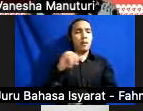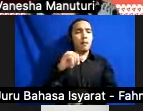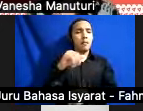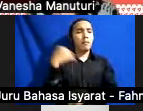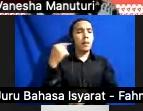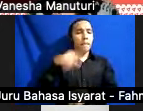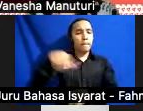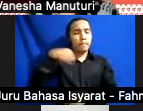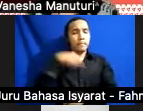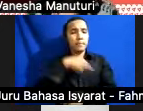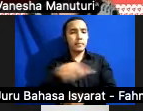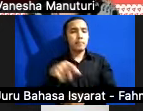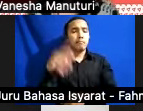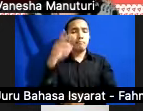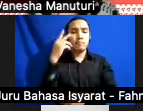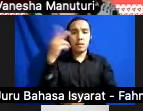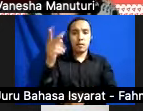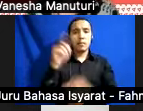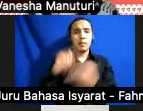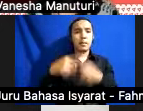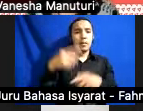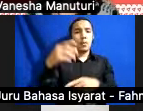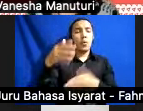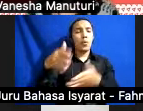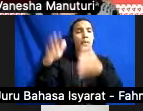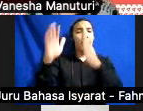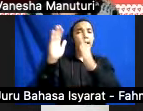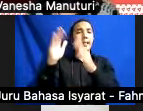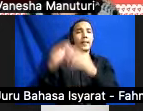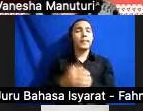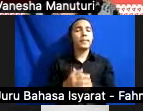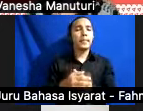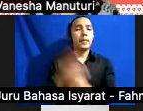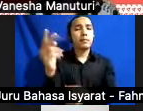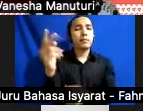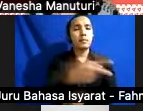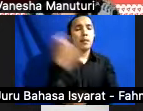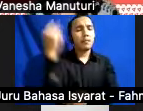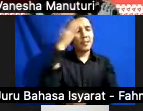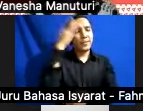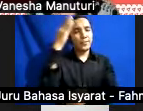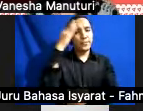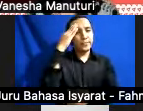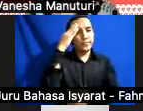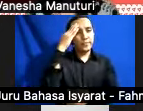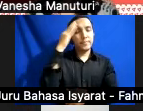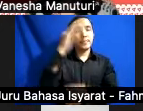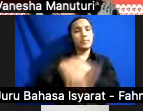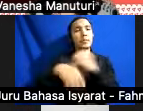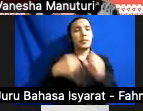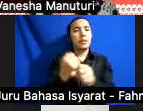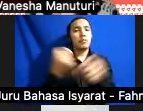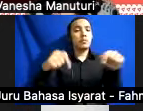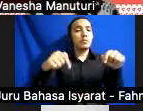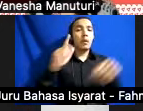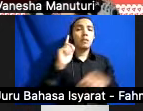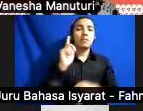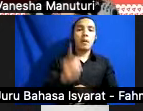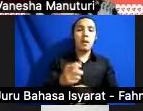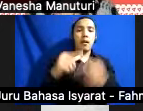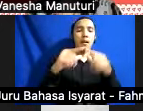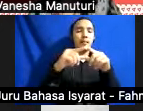of our friends in the hotel industry. Yeah, because there will be the 11th ASEAN Paralympic Games.